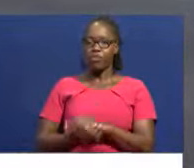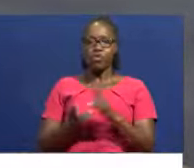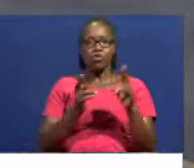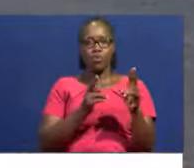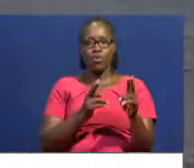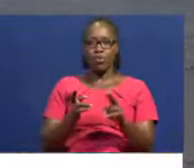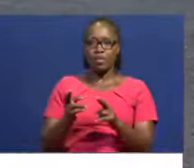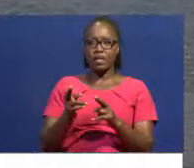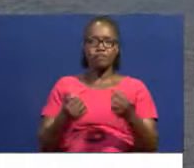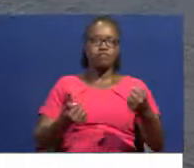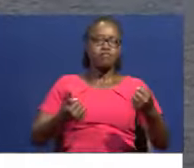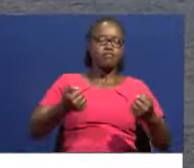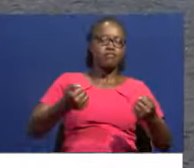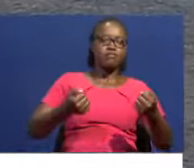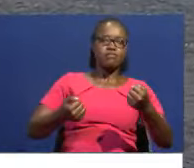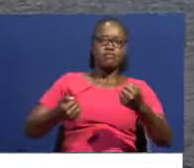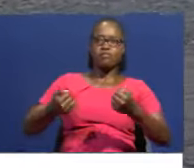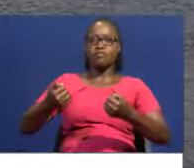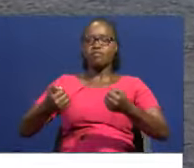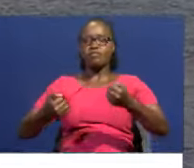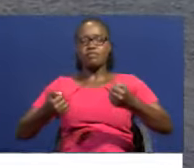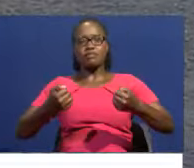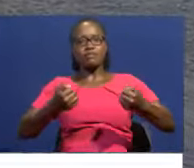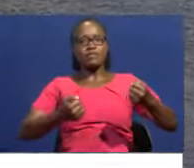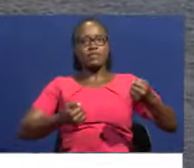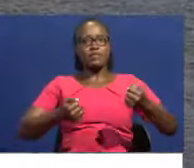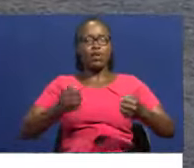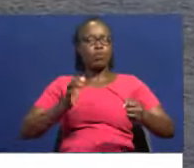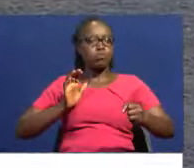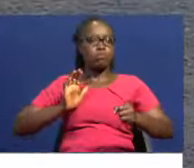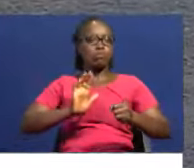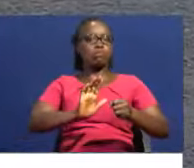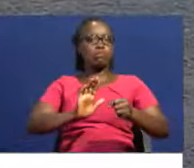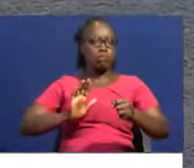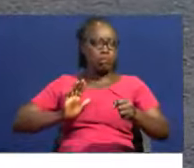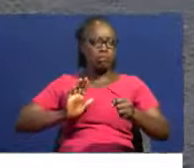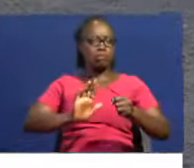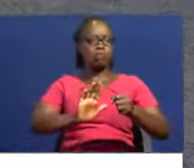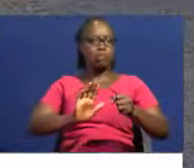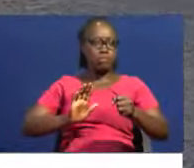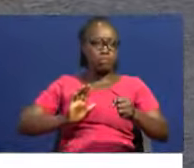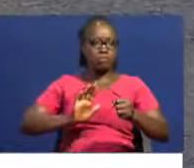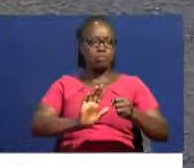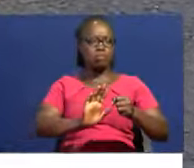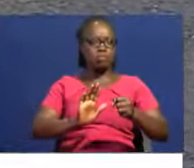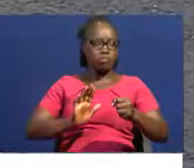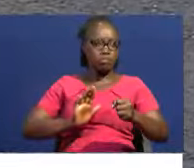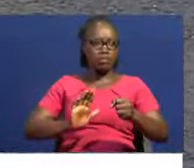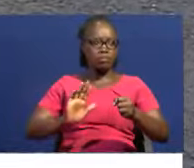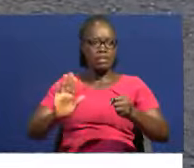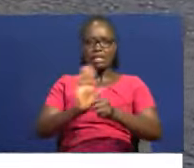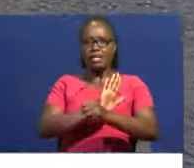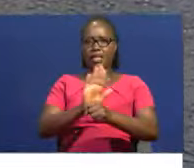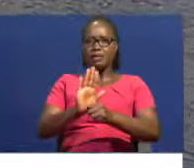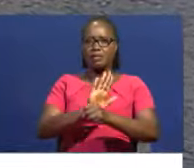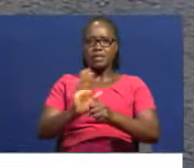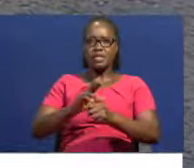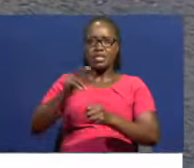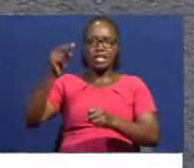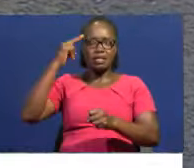Usually, vehicles driving through the highway and occasional hooting are the sounds that can be heard along the busy Narok Bomet